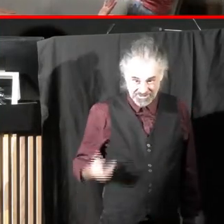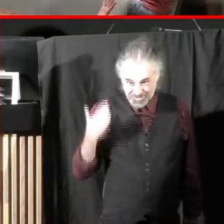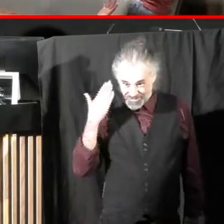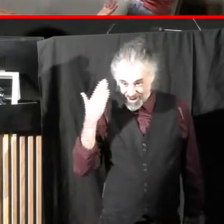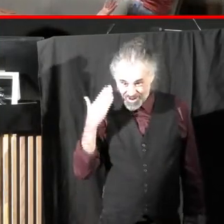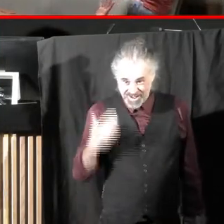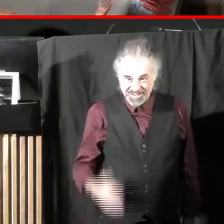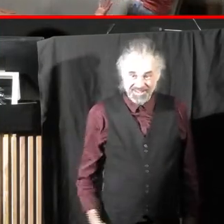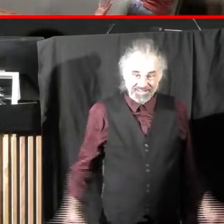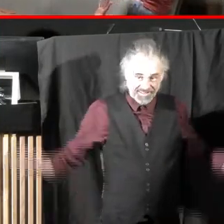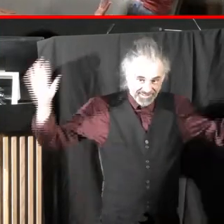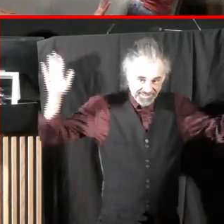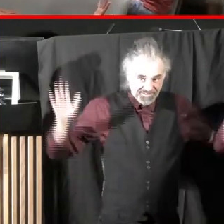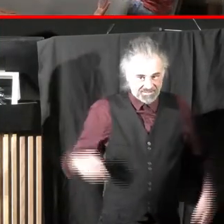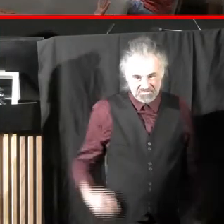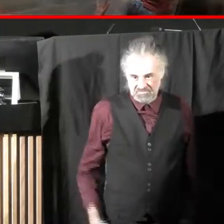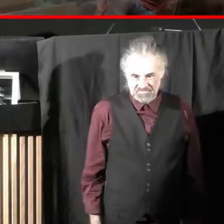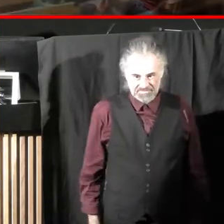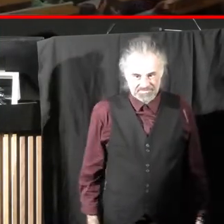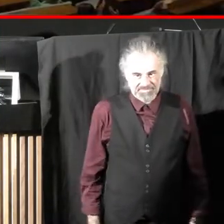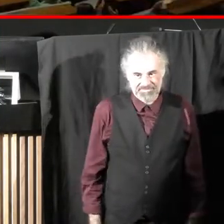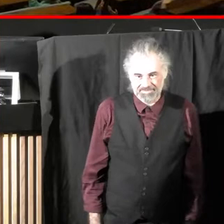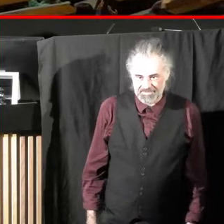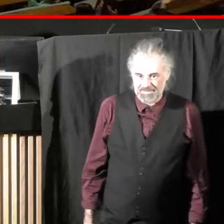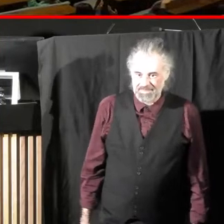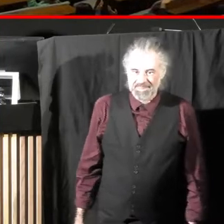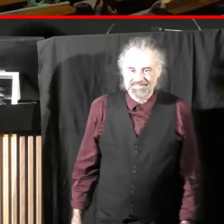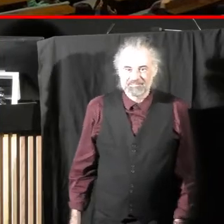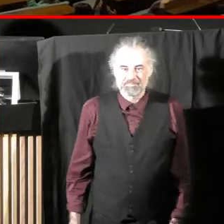Hands in the air if you just don't know.